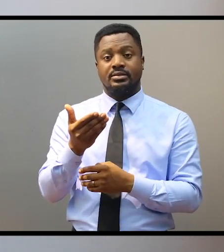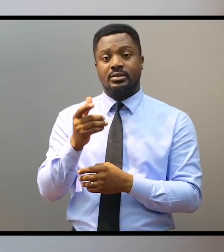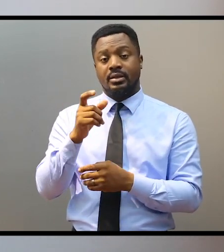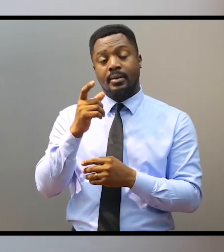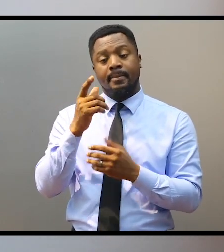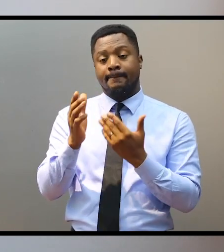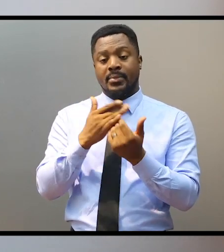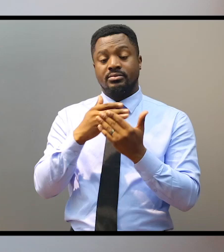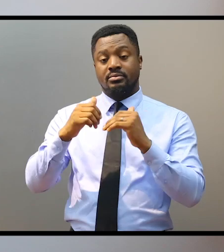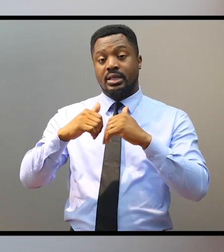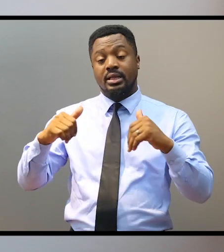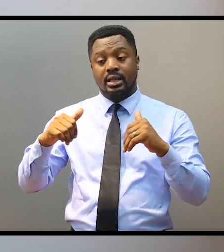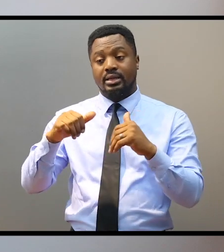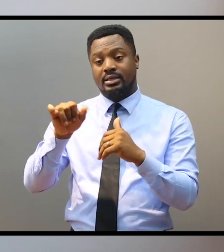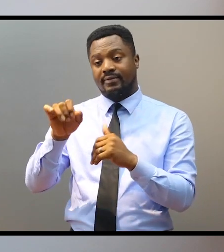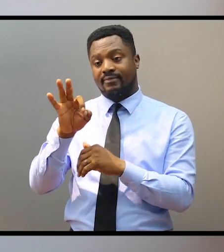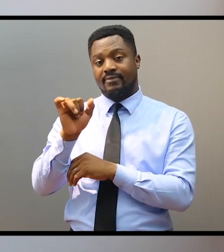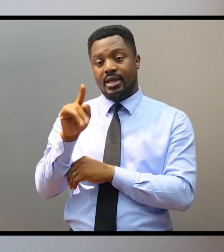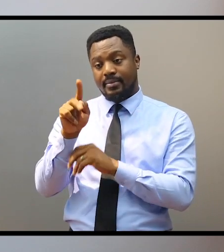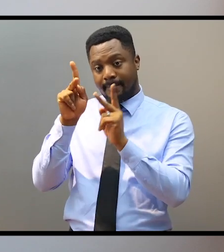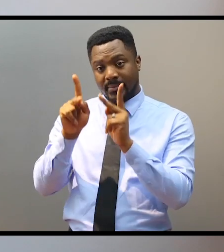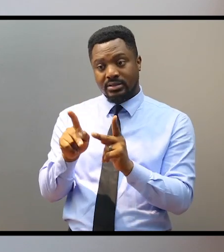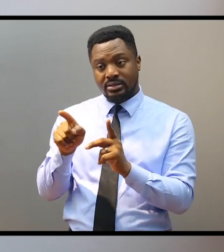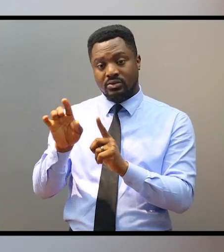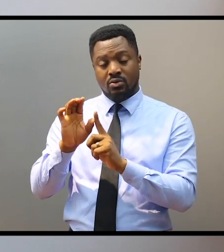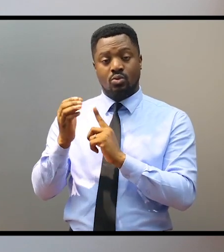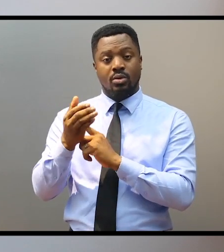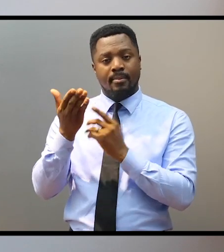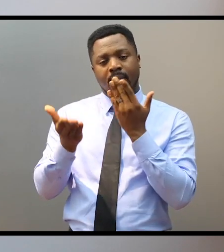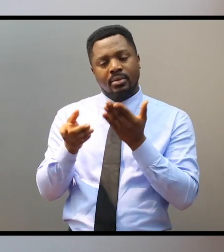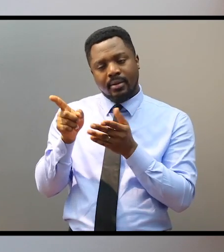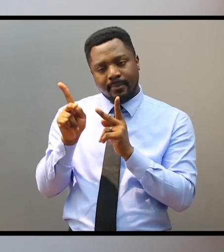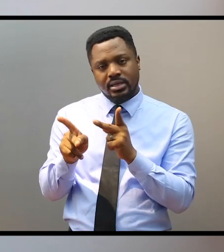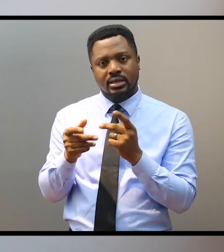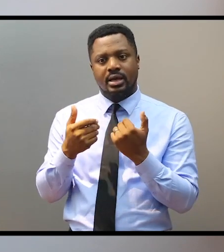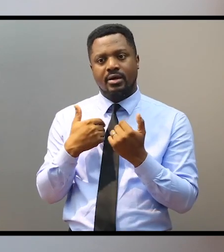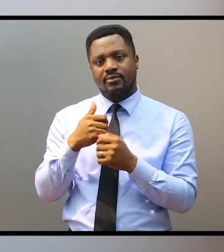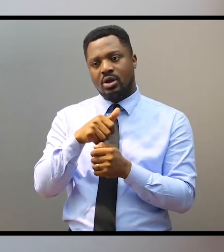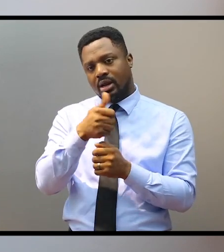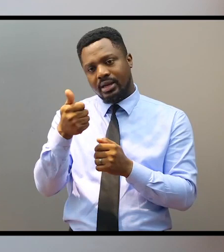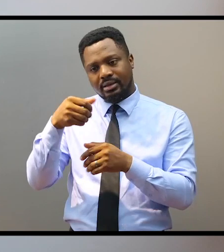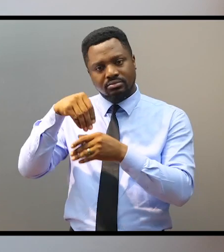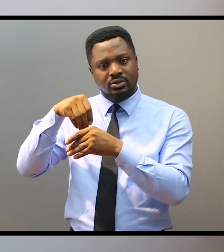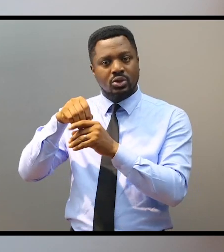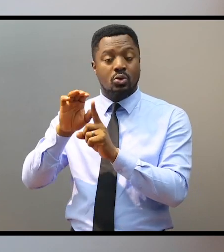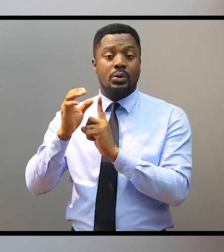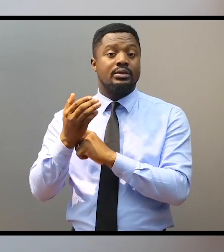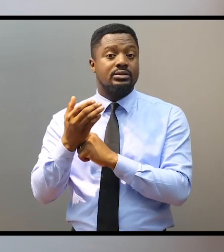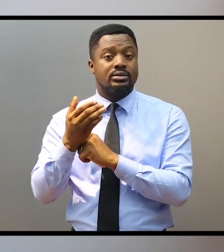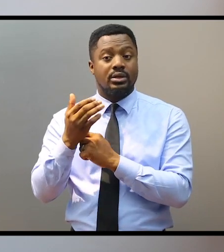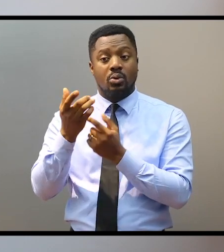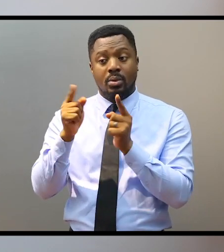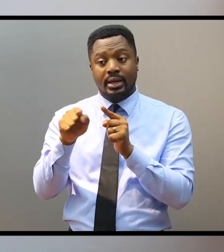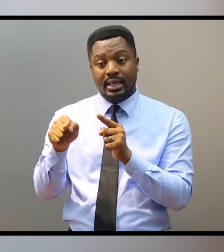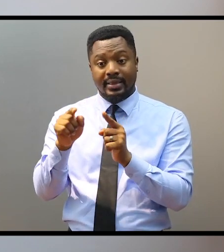things that may lead to, besides the fact that besides the person's condition, the person may also have an underlying condition